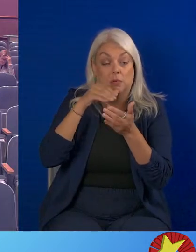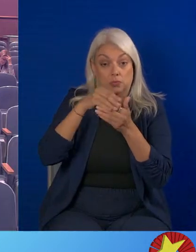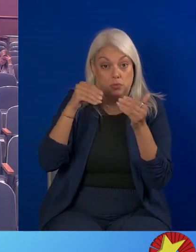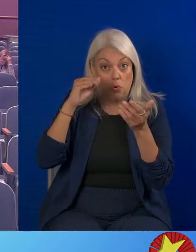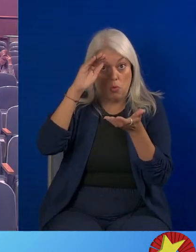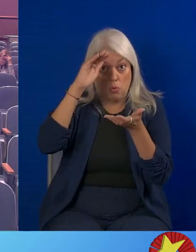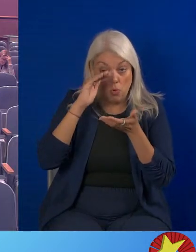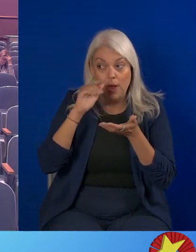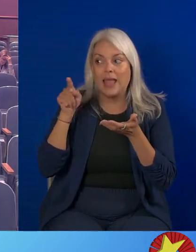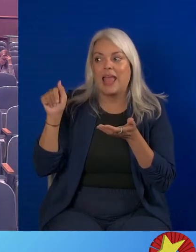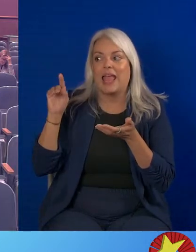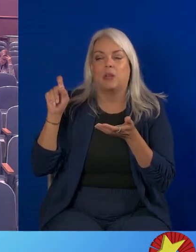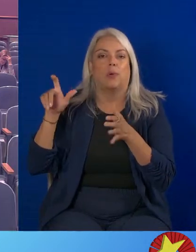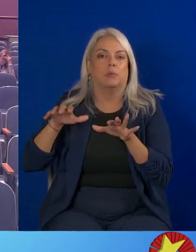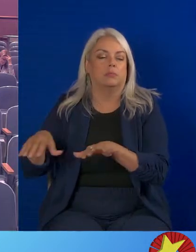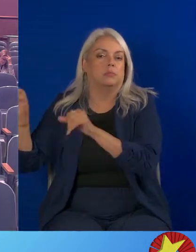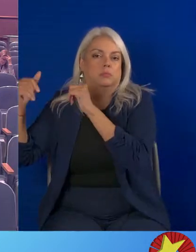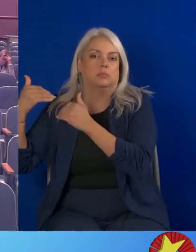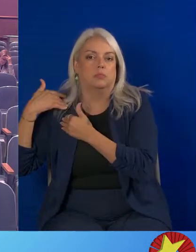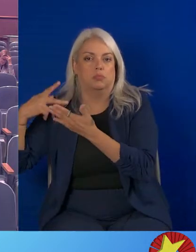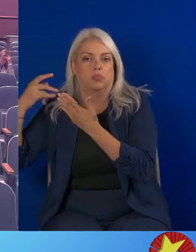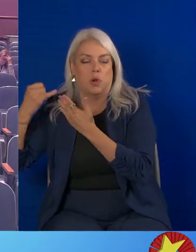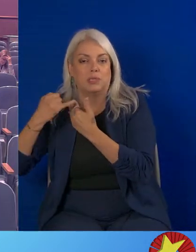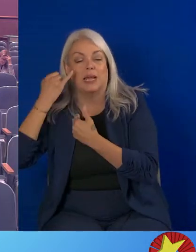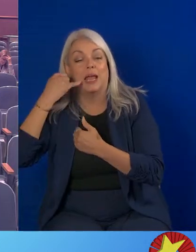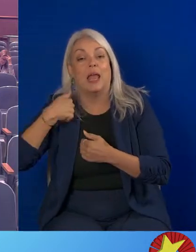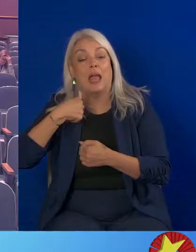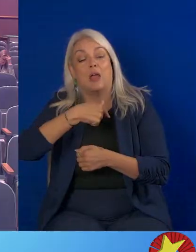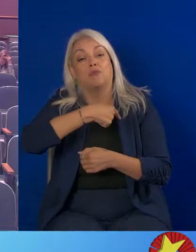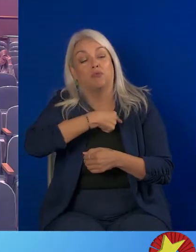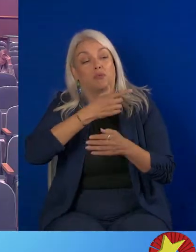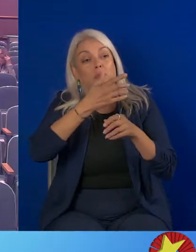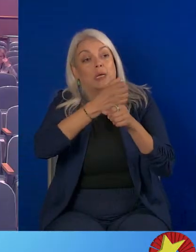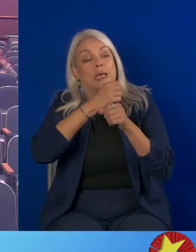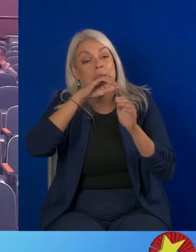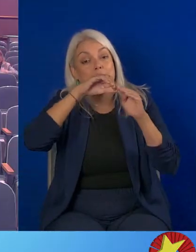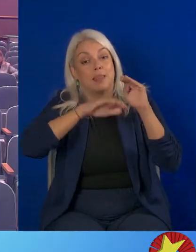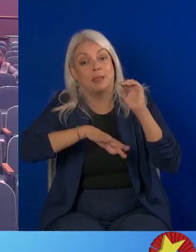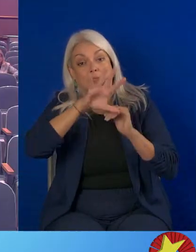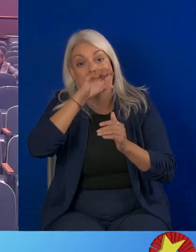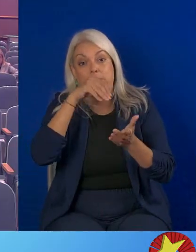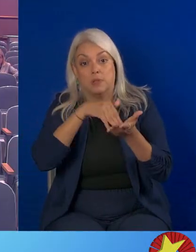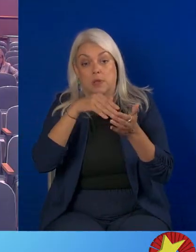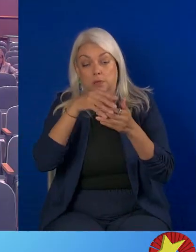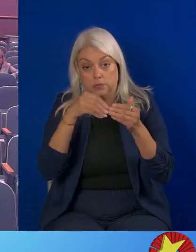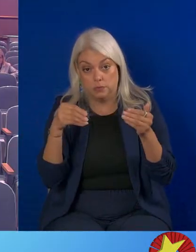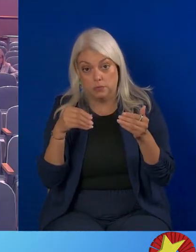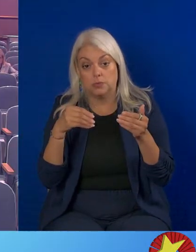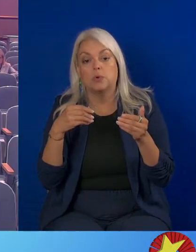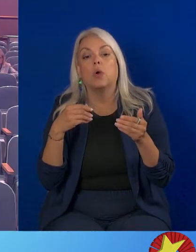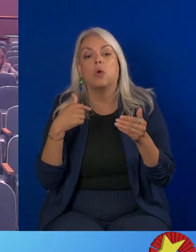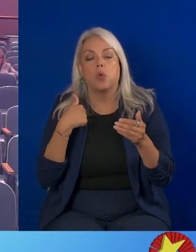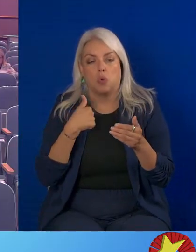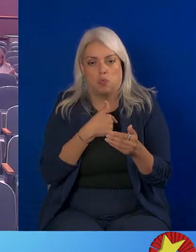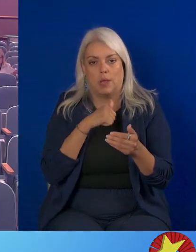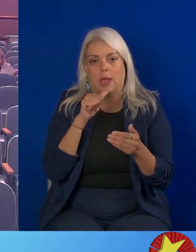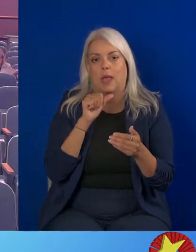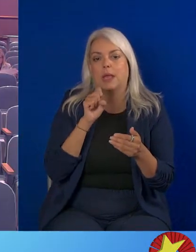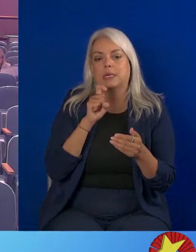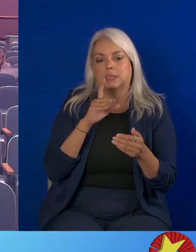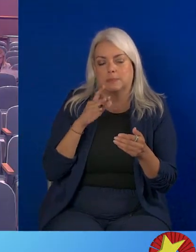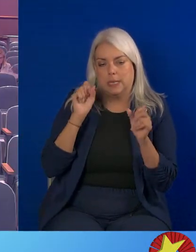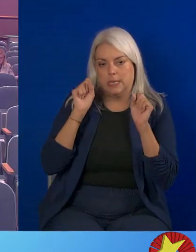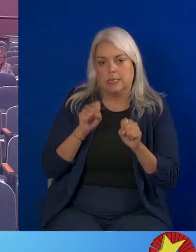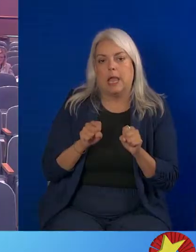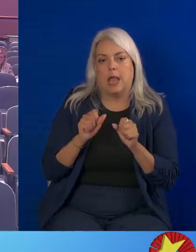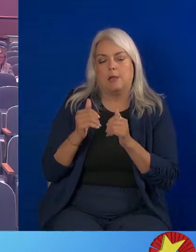be managing that project. If it is less than $50,000, we're anticipating that we